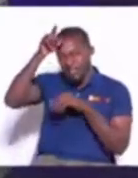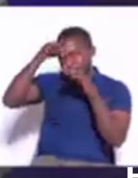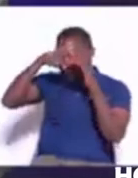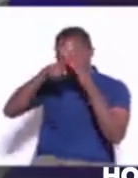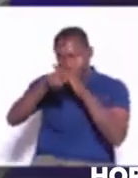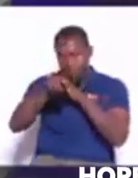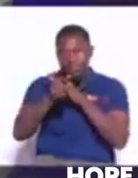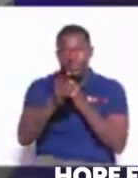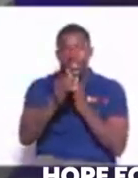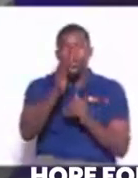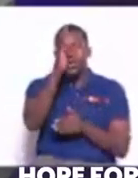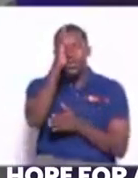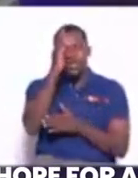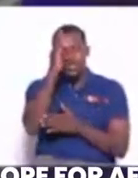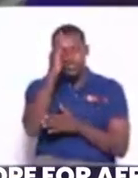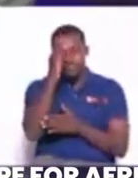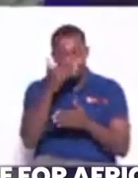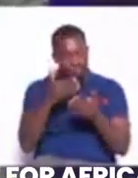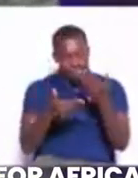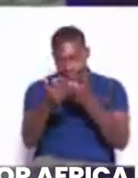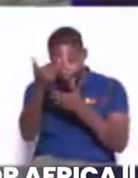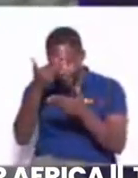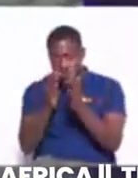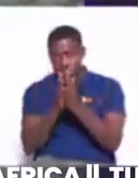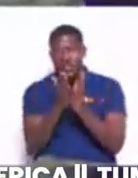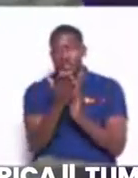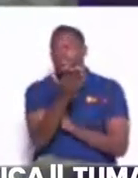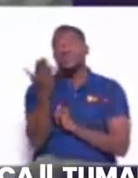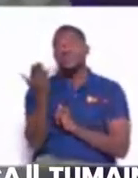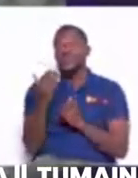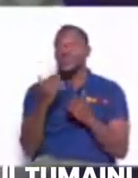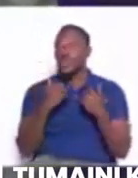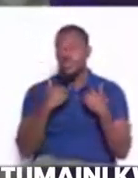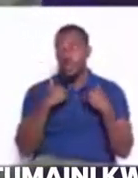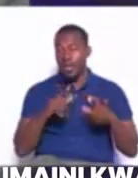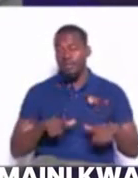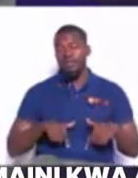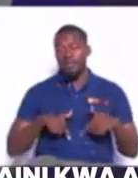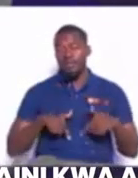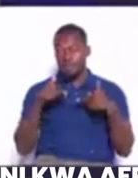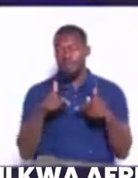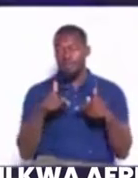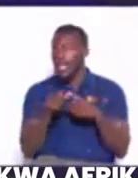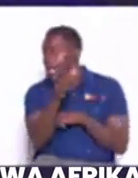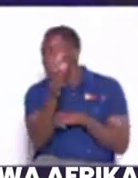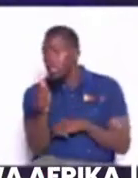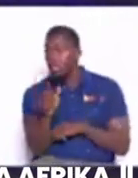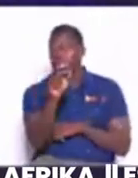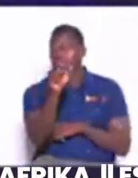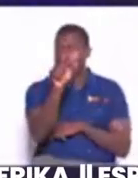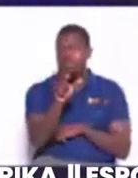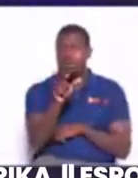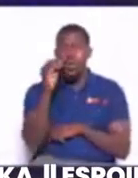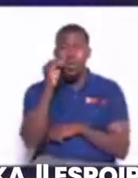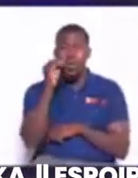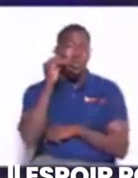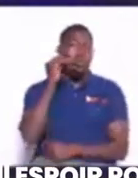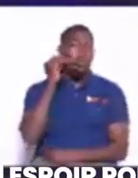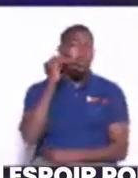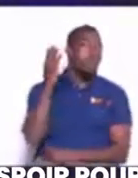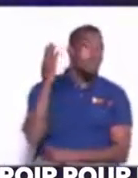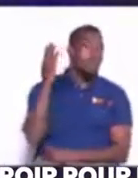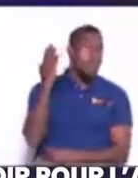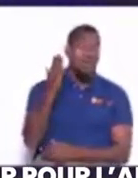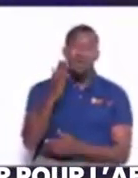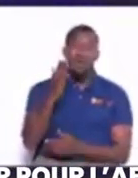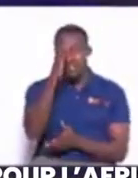Yesu anaongea na wewe. There is new life for you, kuna maisha mapya kwa ajili yako. For somebody watching at home, katika mtu anayeangalia kule nyumbani, God speaks to you. Mungu